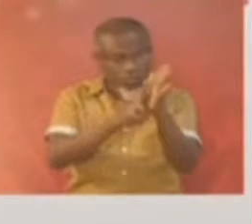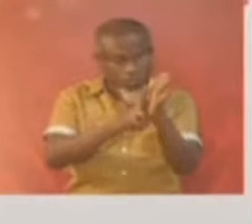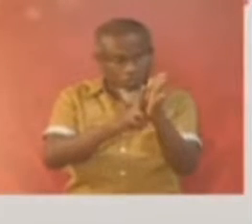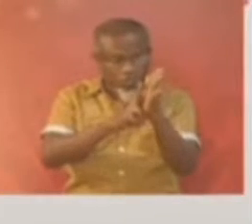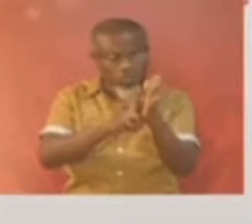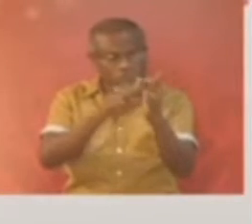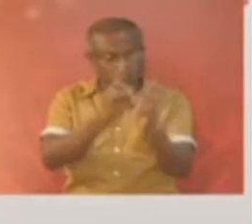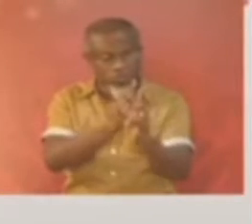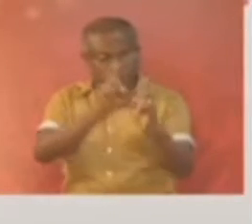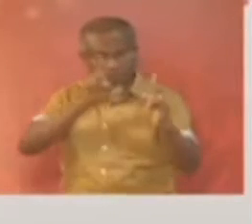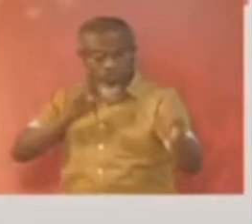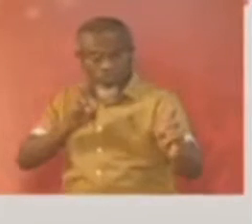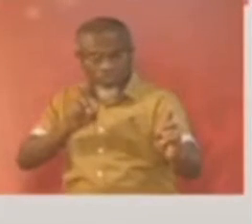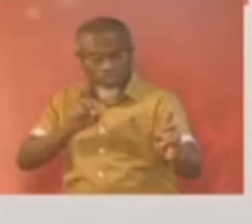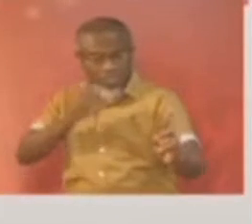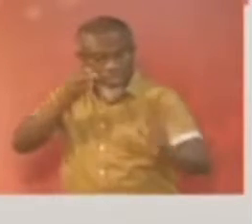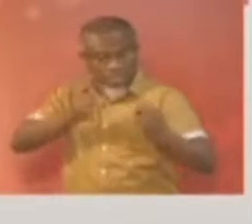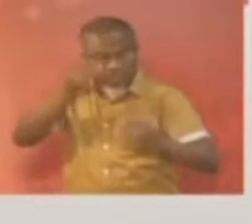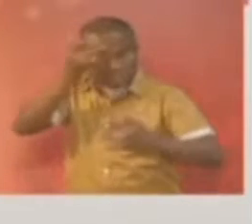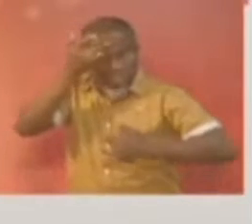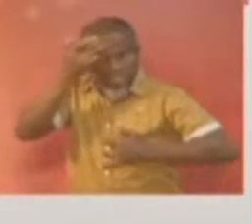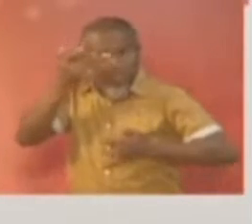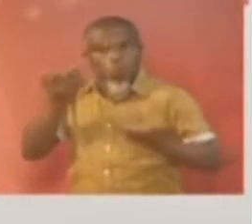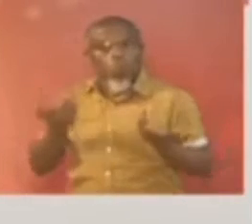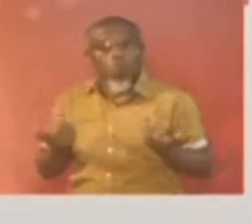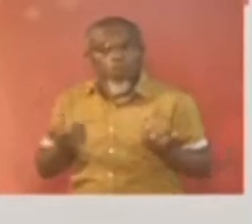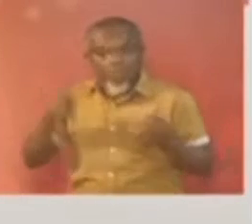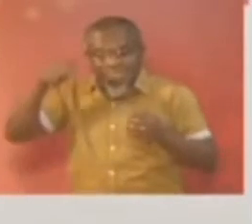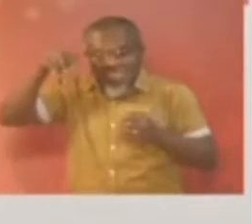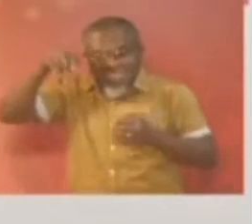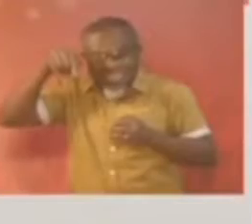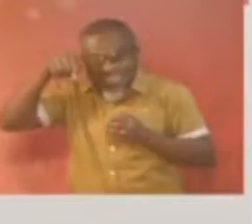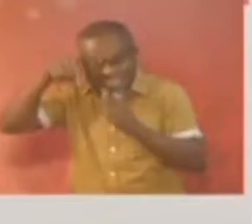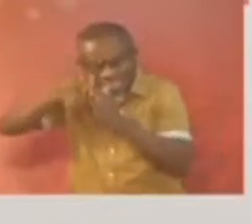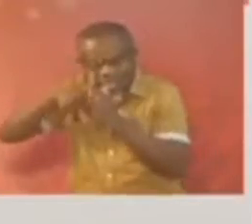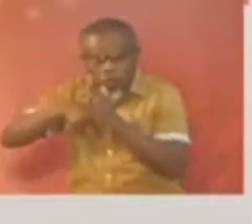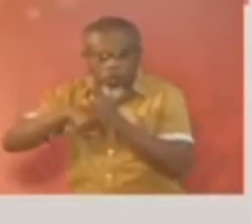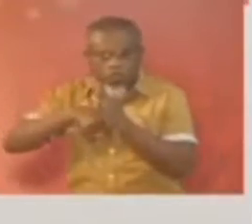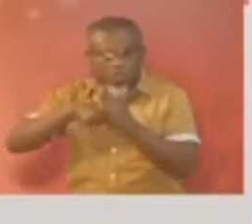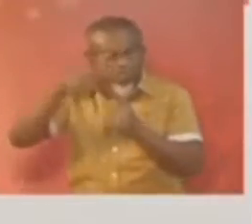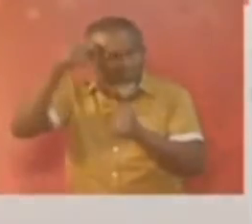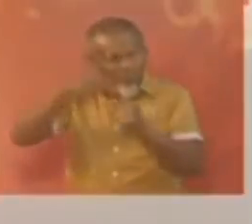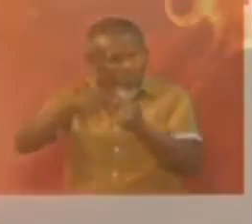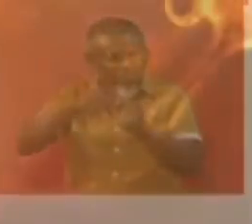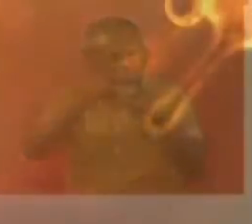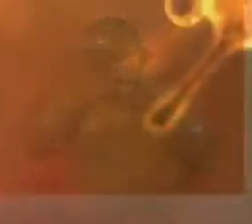if you are ill. Get your flu vaccine. And, of course, wear your mask.